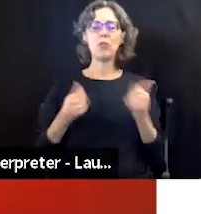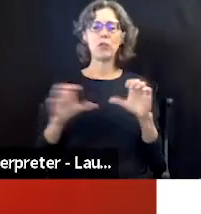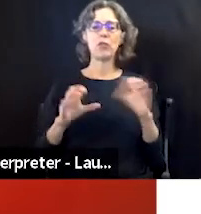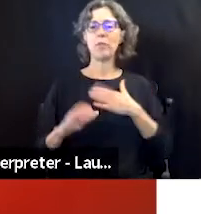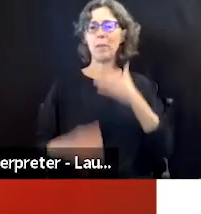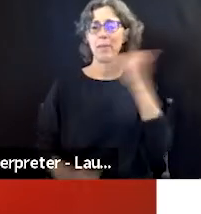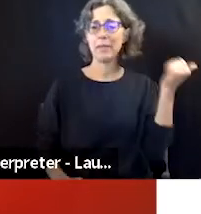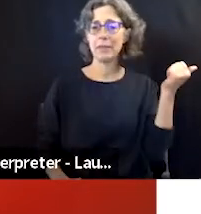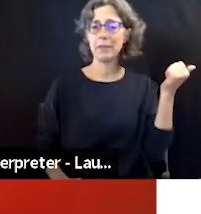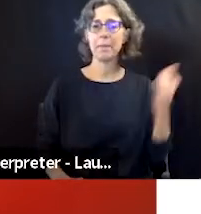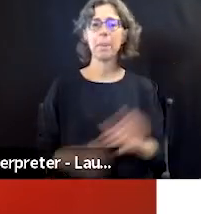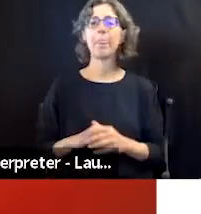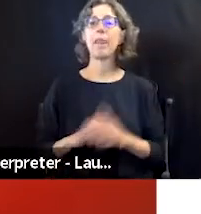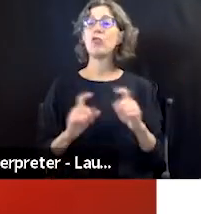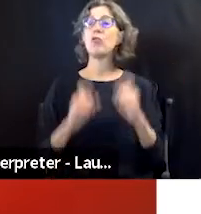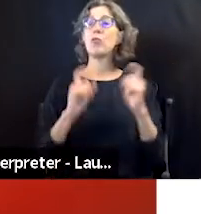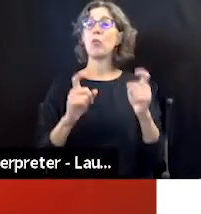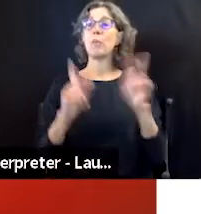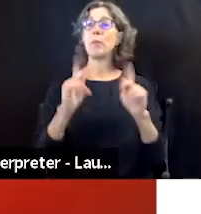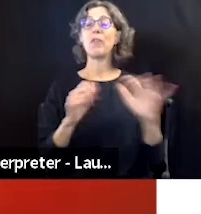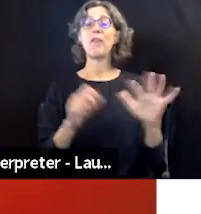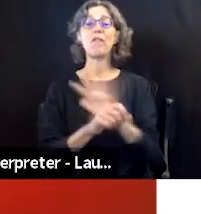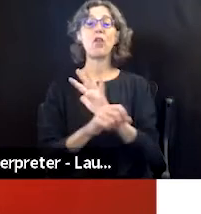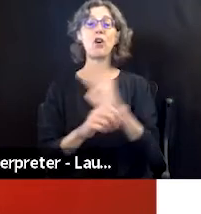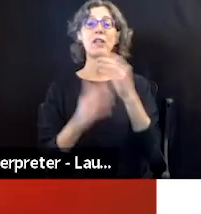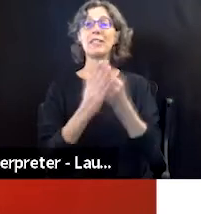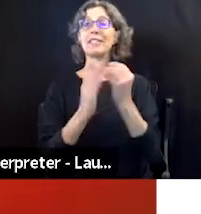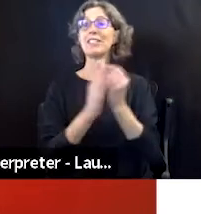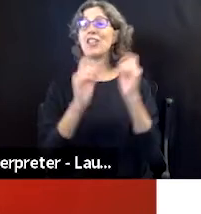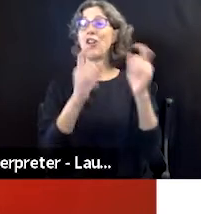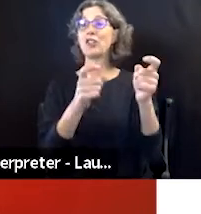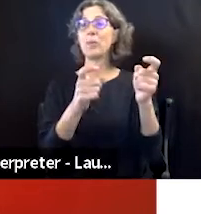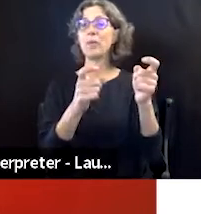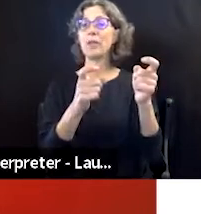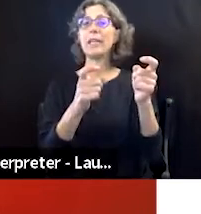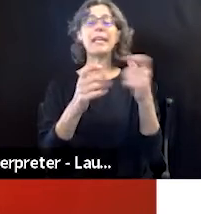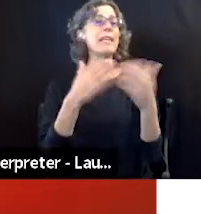You reward people with a full scholarship, even if they might mistreat and bully other people daily.